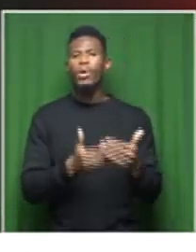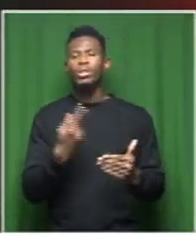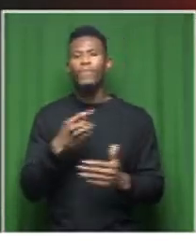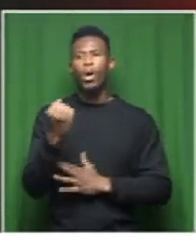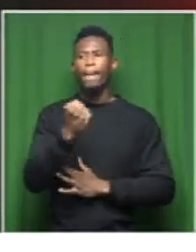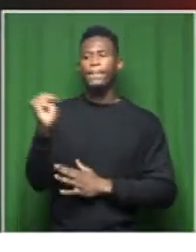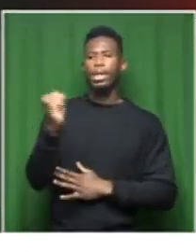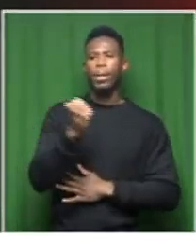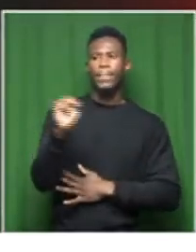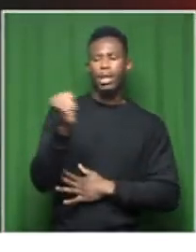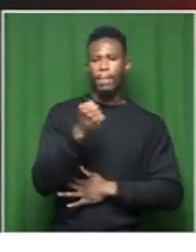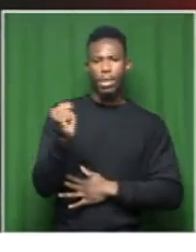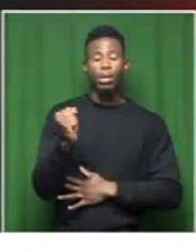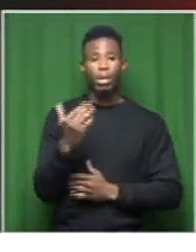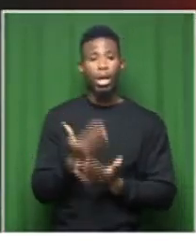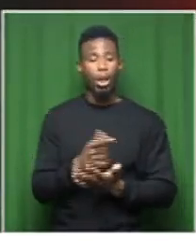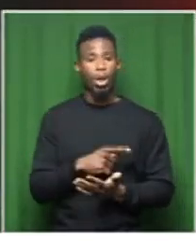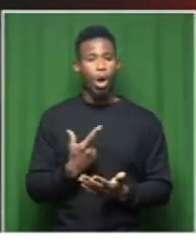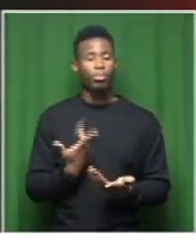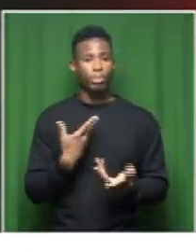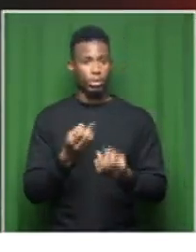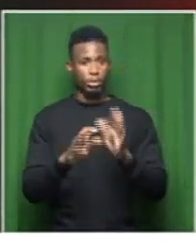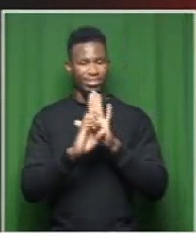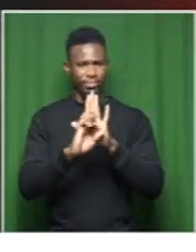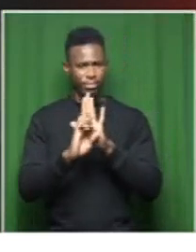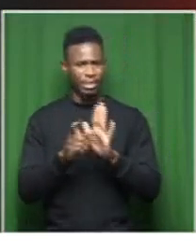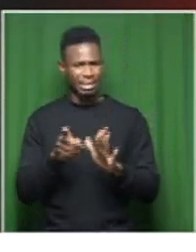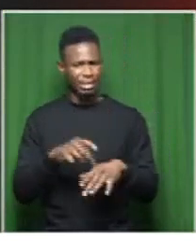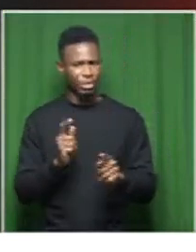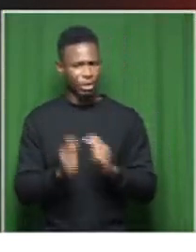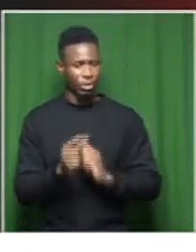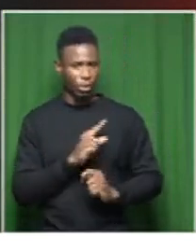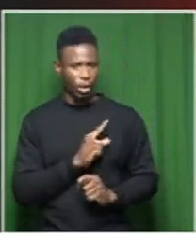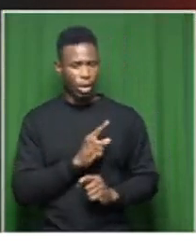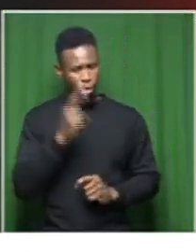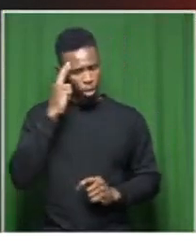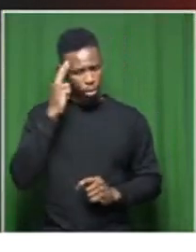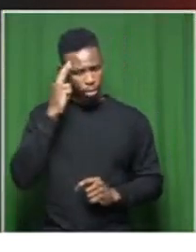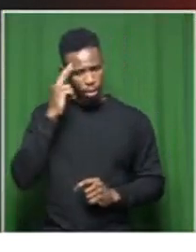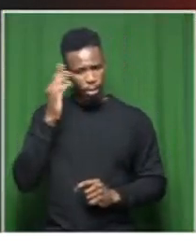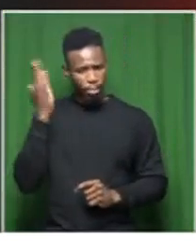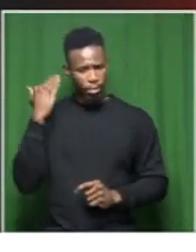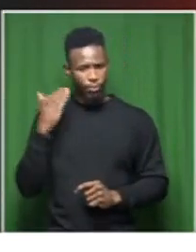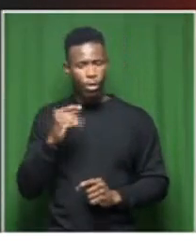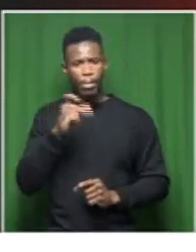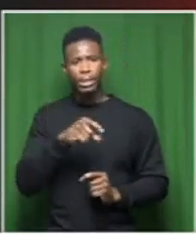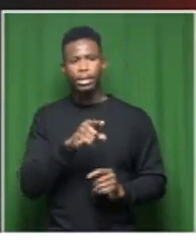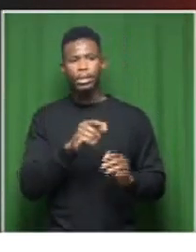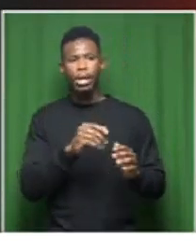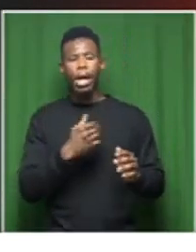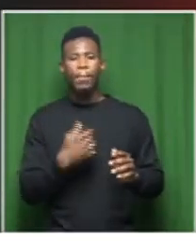appealing. If I want to give you an example to understand why we have to change that, you remember there were people who were holed up in a